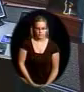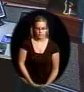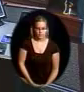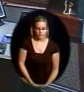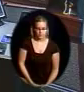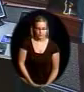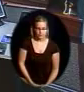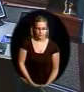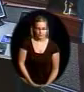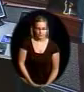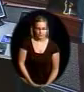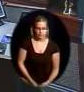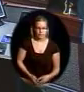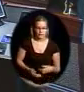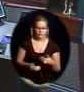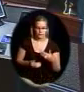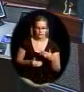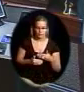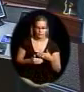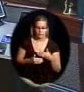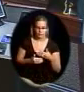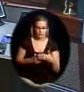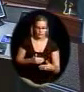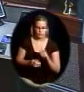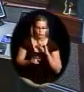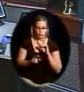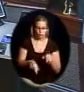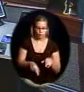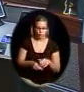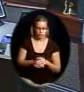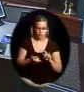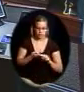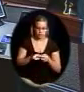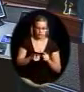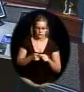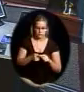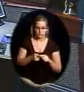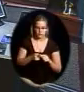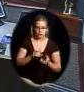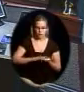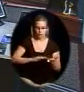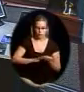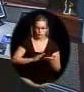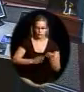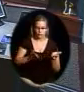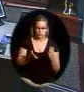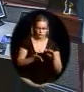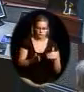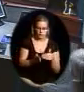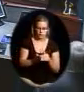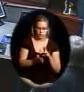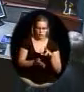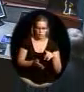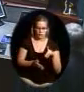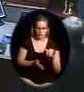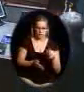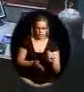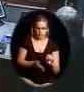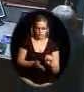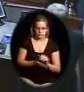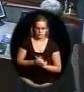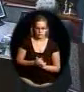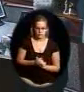So we'll listen to our next report from our friends at the Operations Service Center Summer Update. Mr. Houghton?